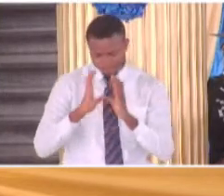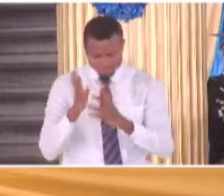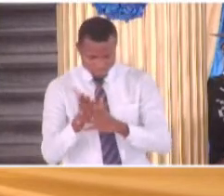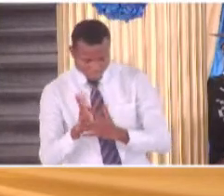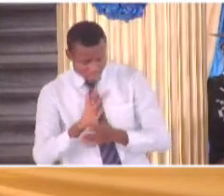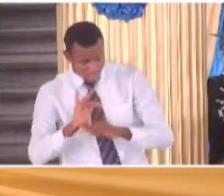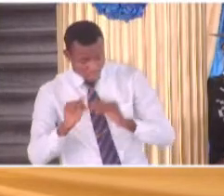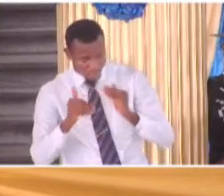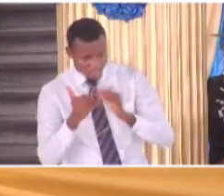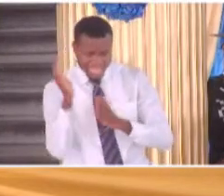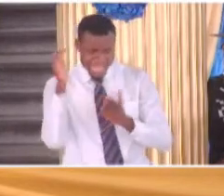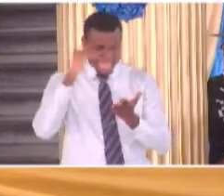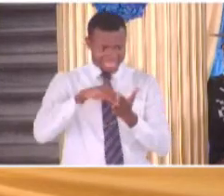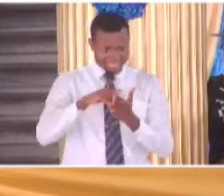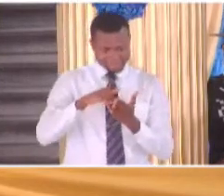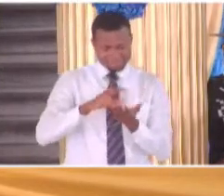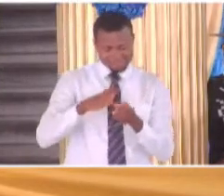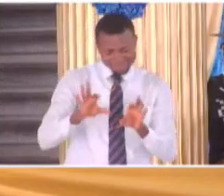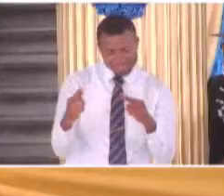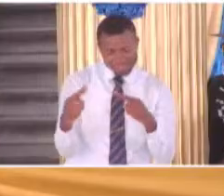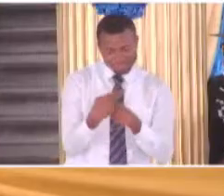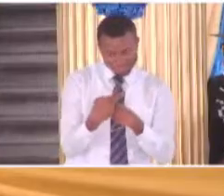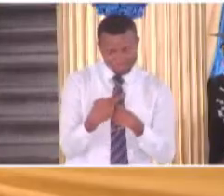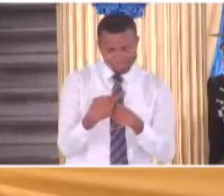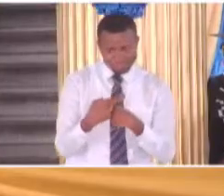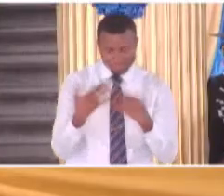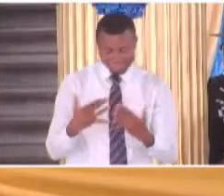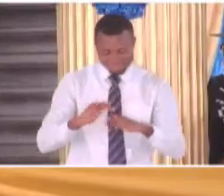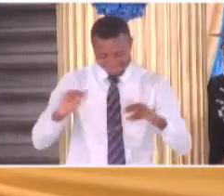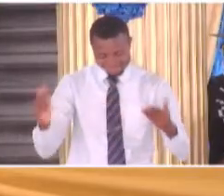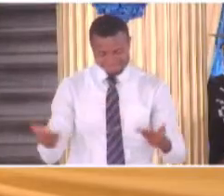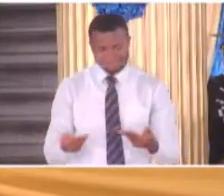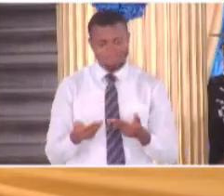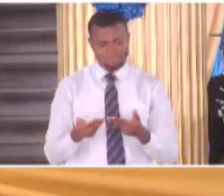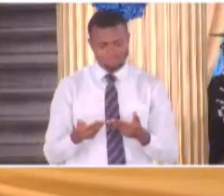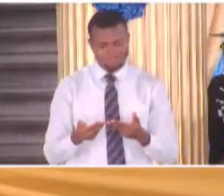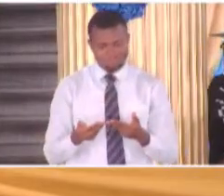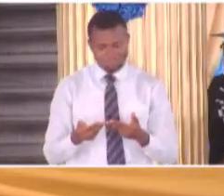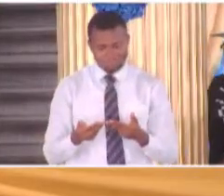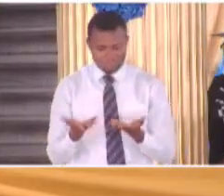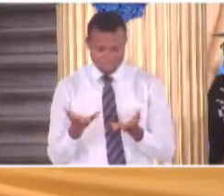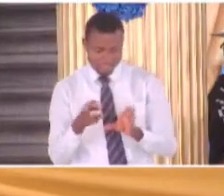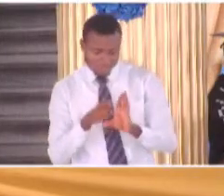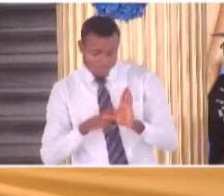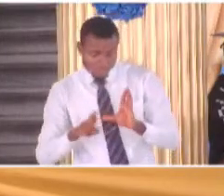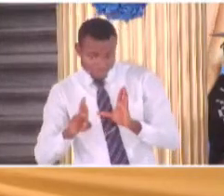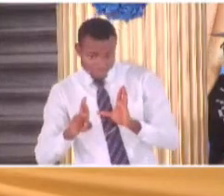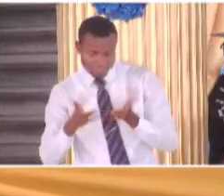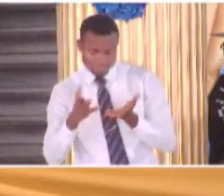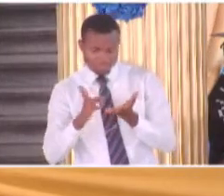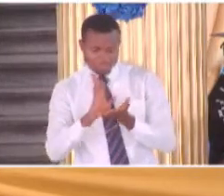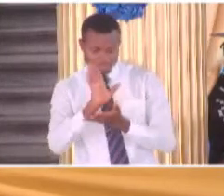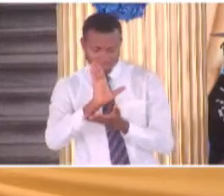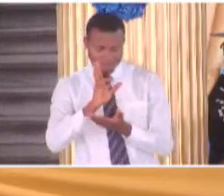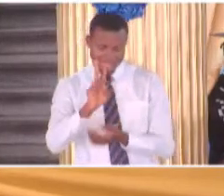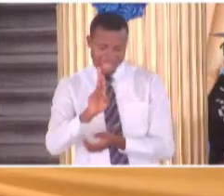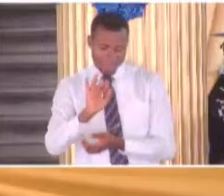An ultra-modern classroom has recently been inaugurated at the Regional Institute for Population Studies,